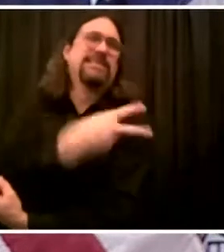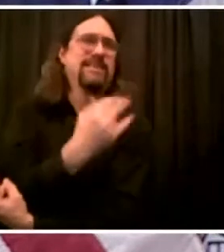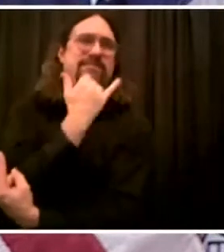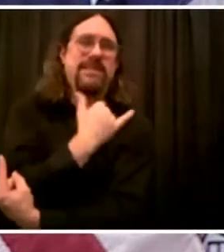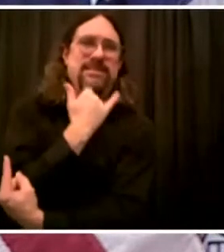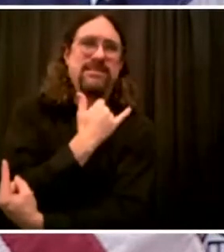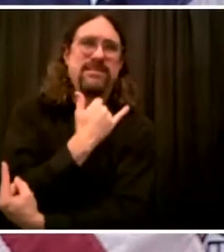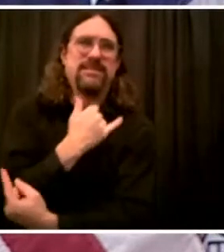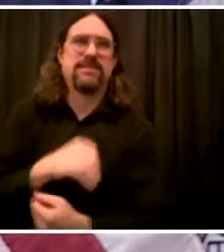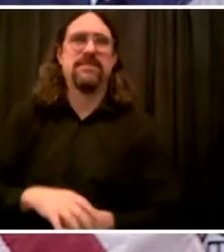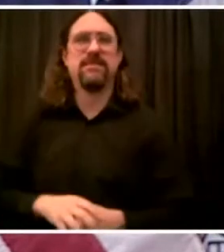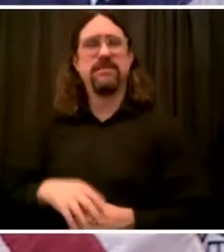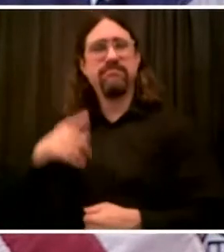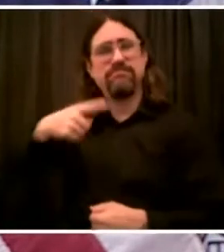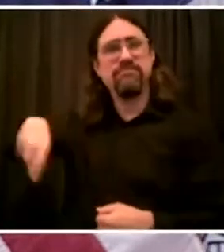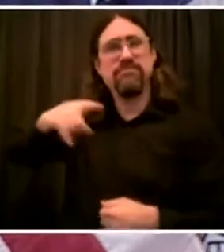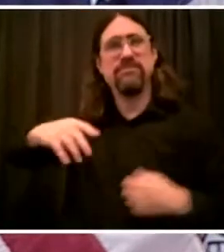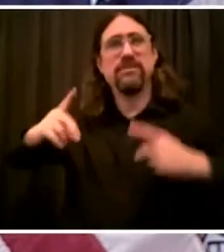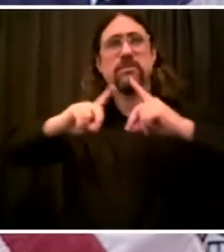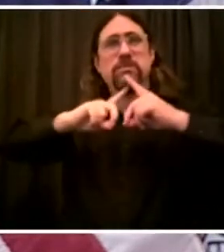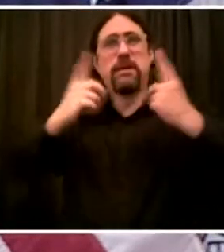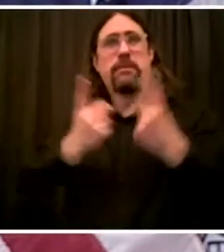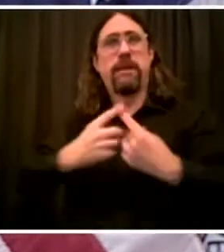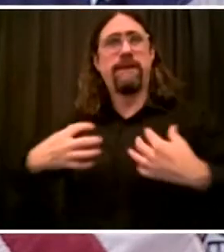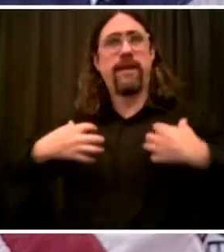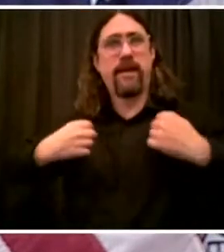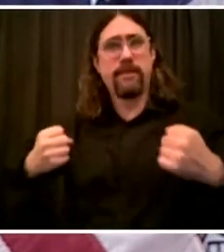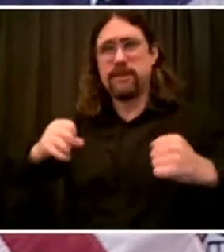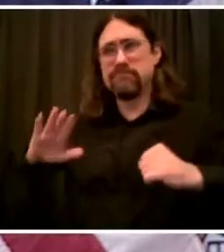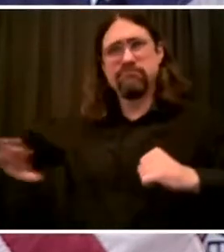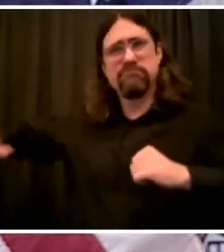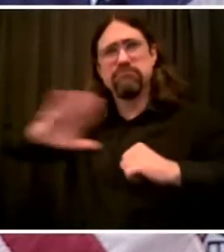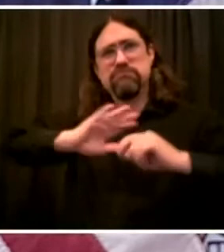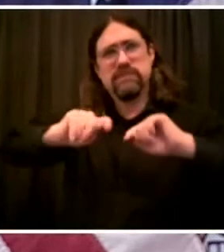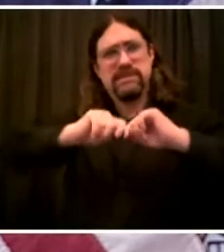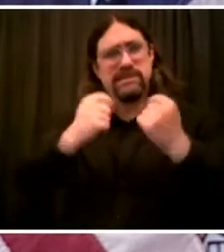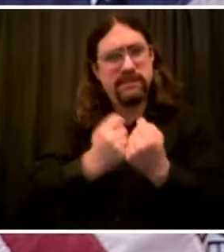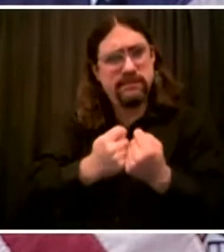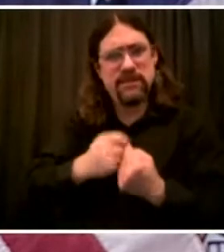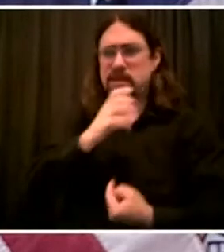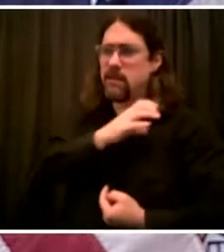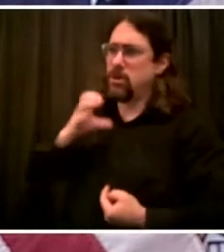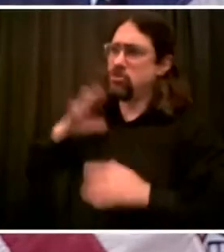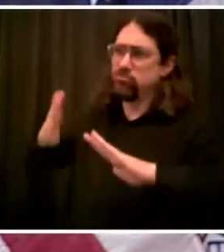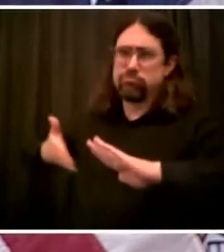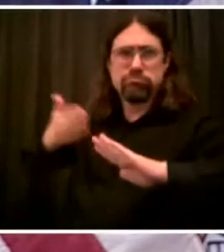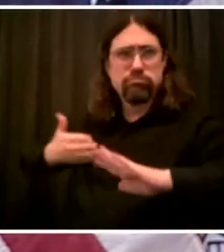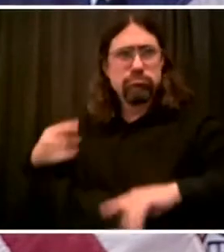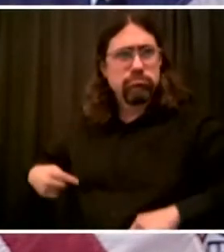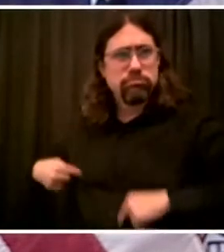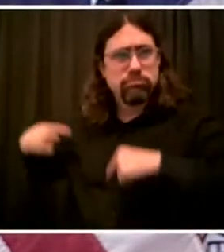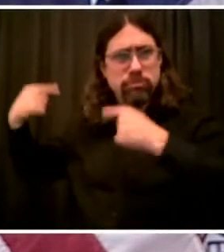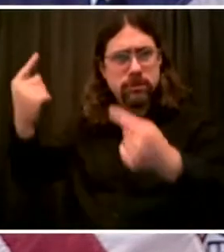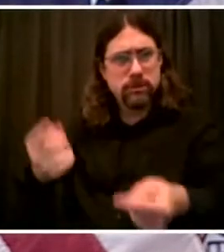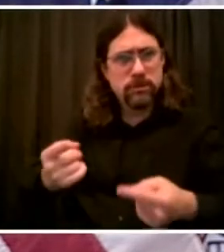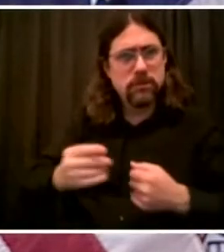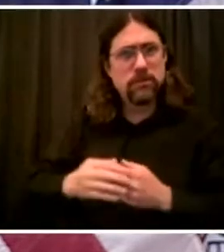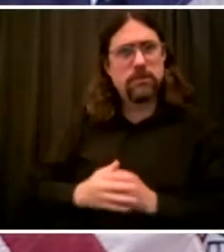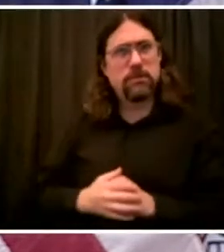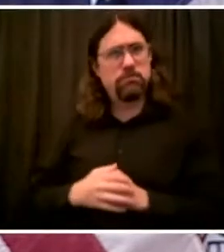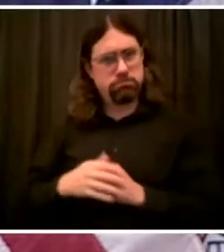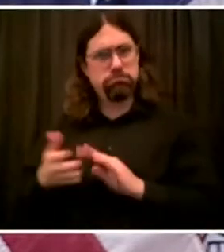concerned about it. It does need to be addressed. If what is being reported is accurate, the commissioner needs